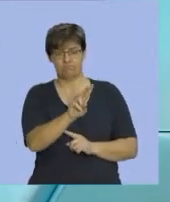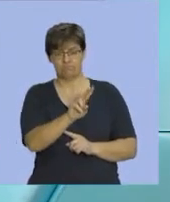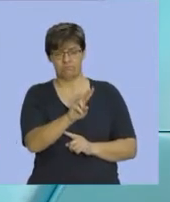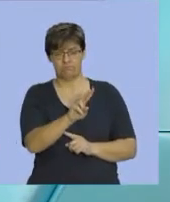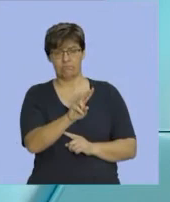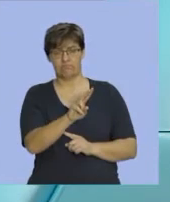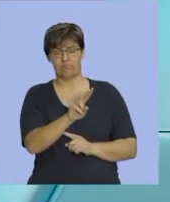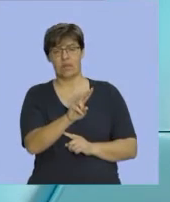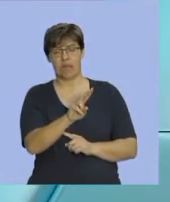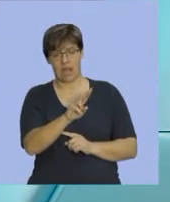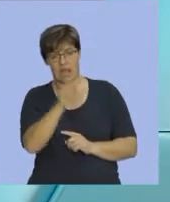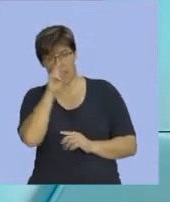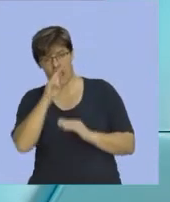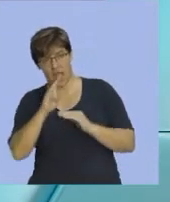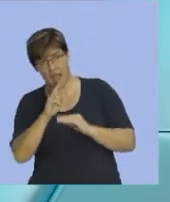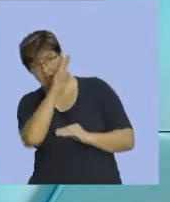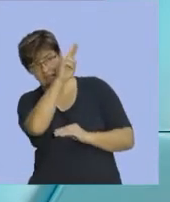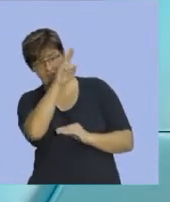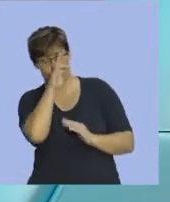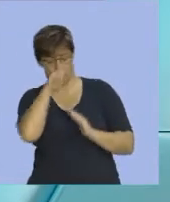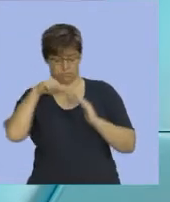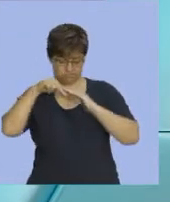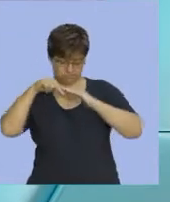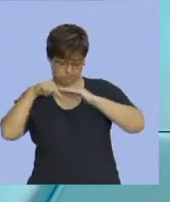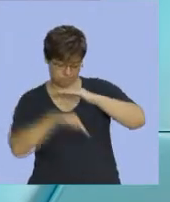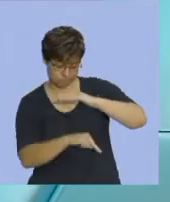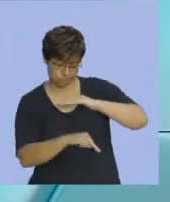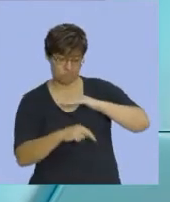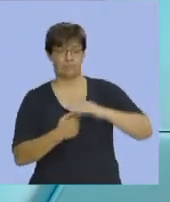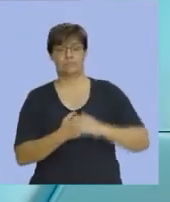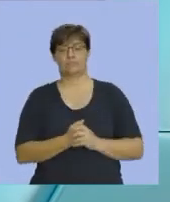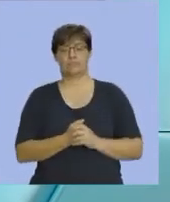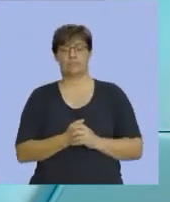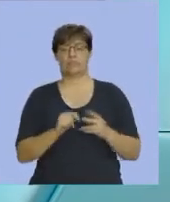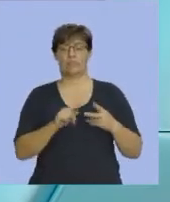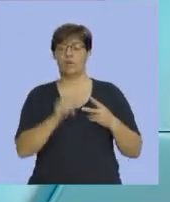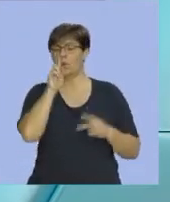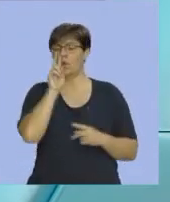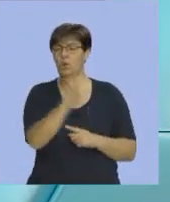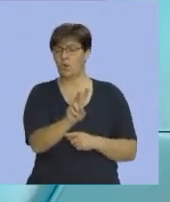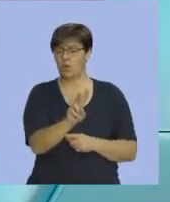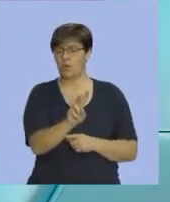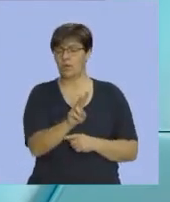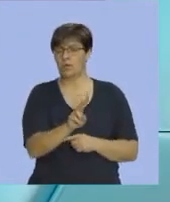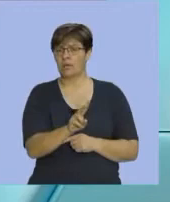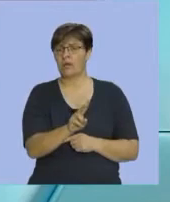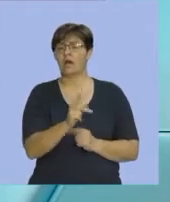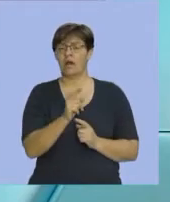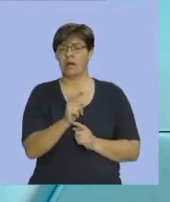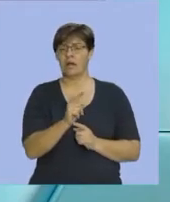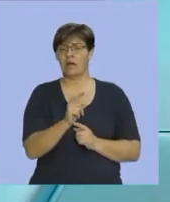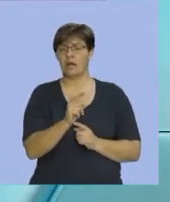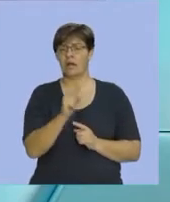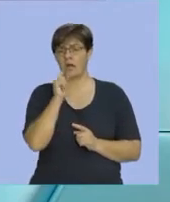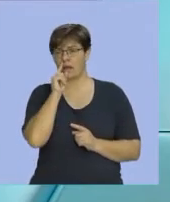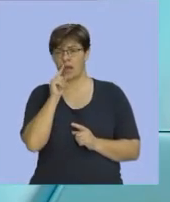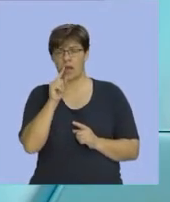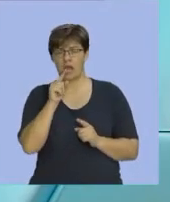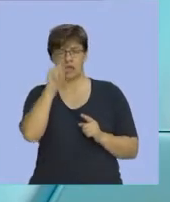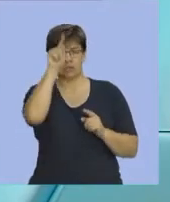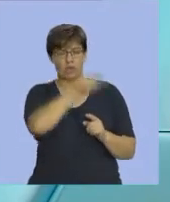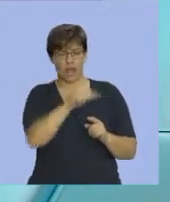far, guys, we've looked at the angle of elevation, the angle of depression. We've also looked at how to try and